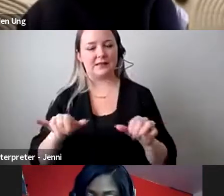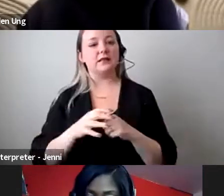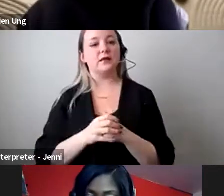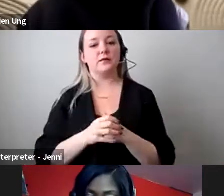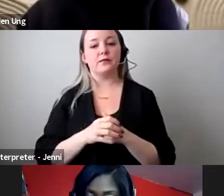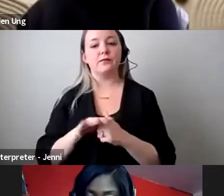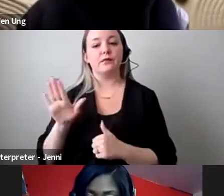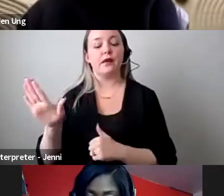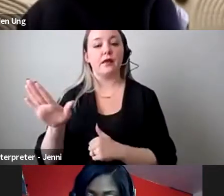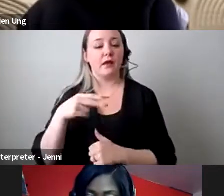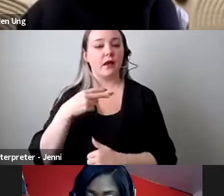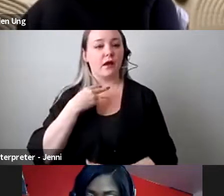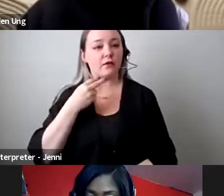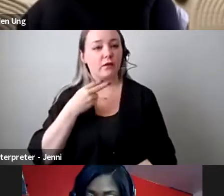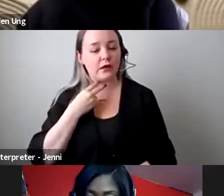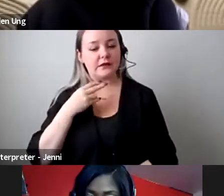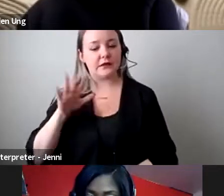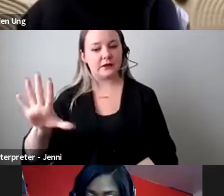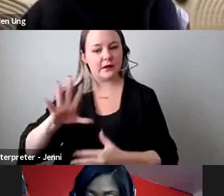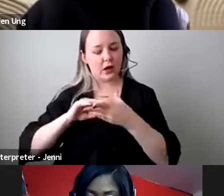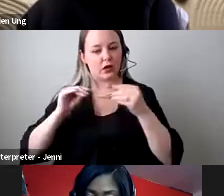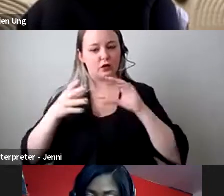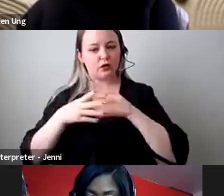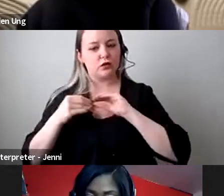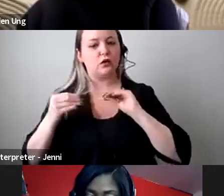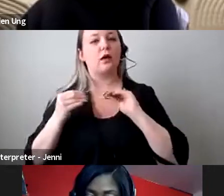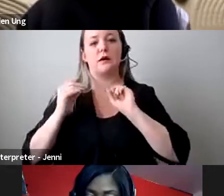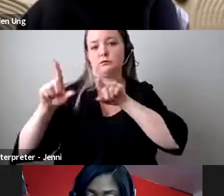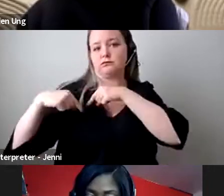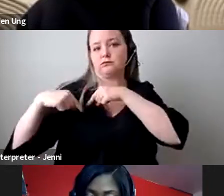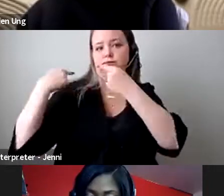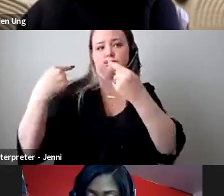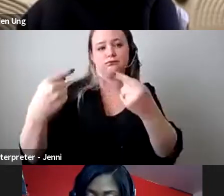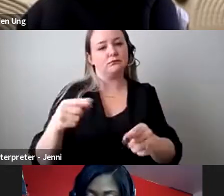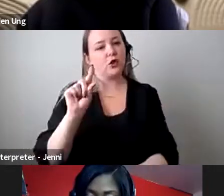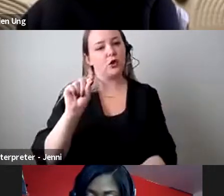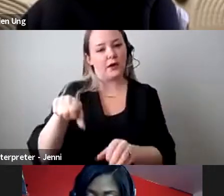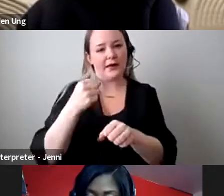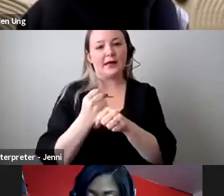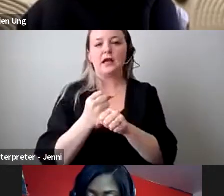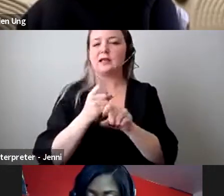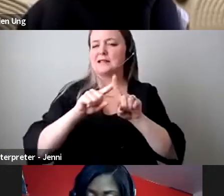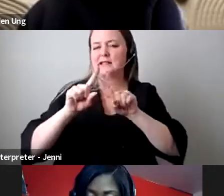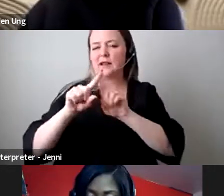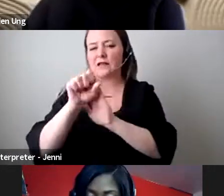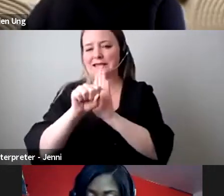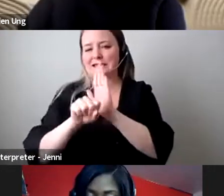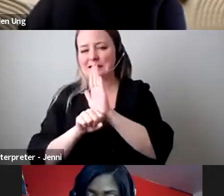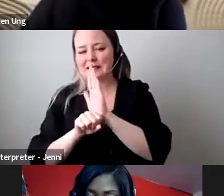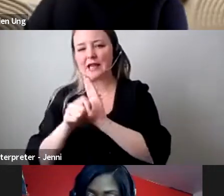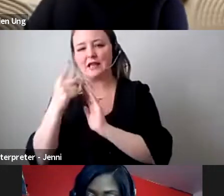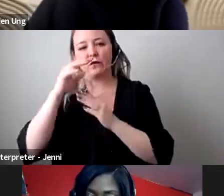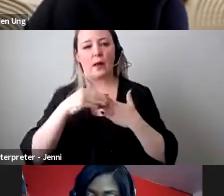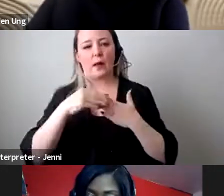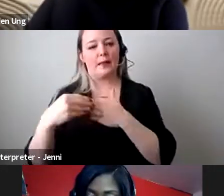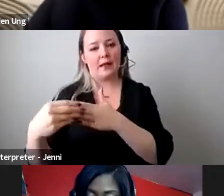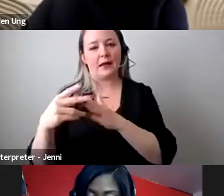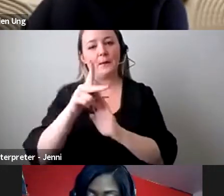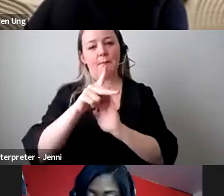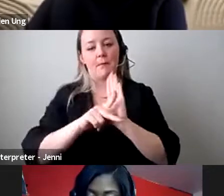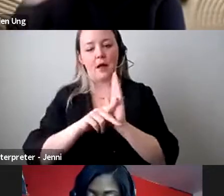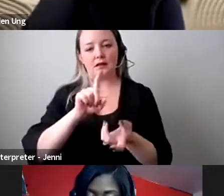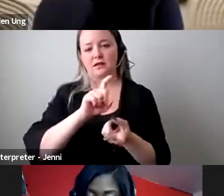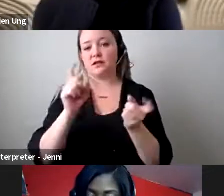and their collective stories that span over 20 years and multiple states to lead policy change.